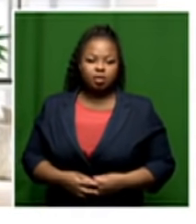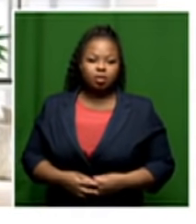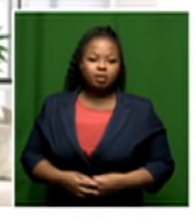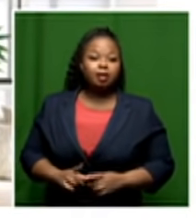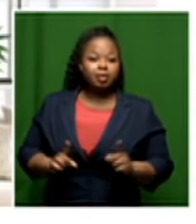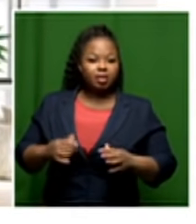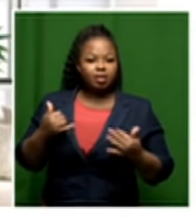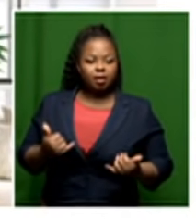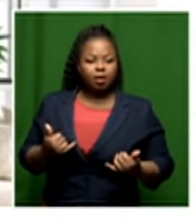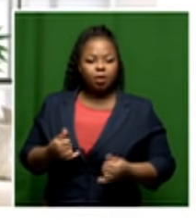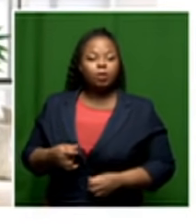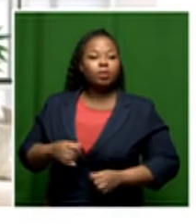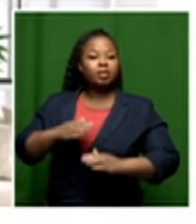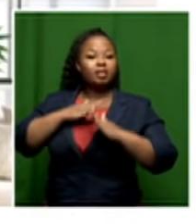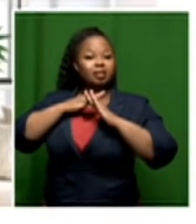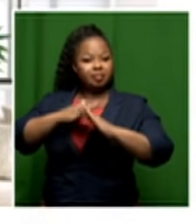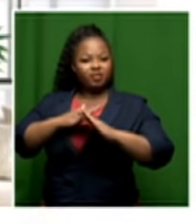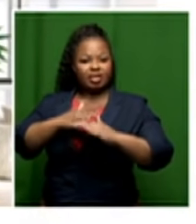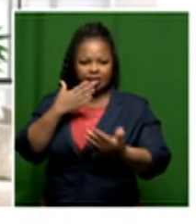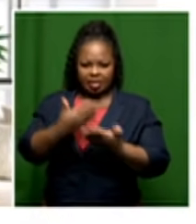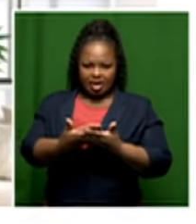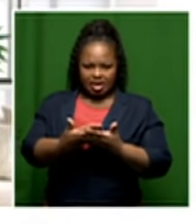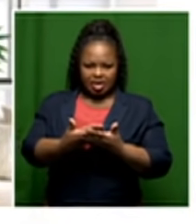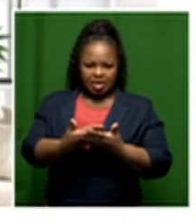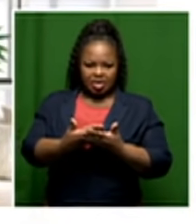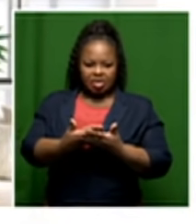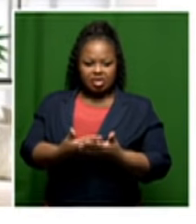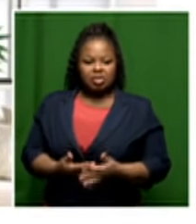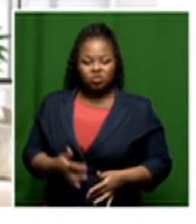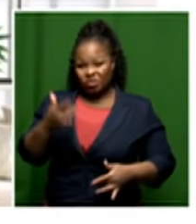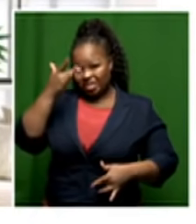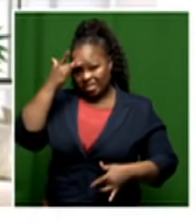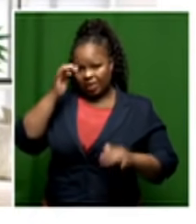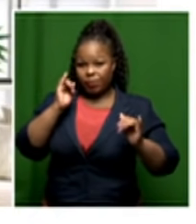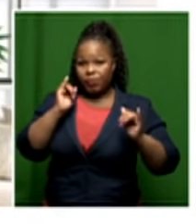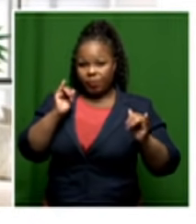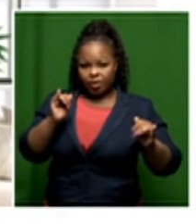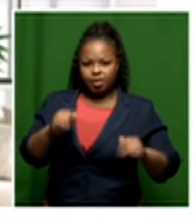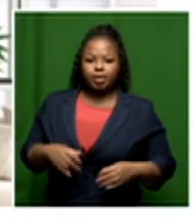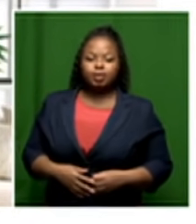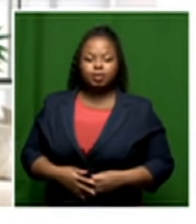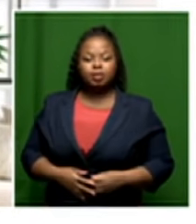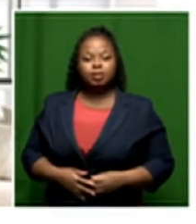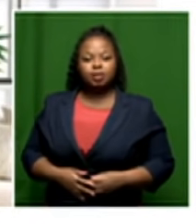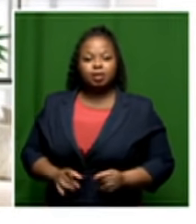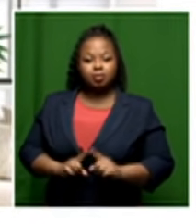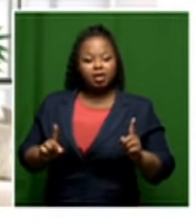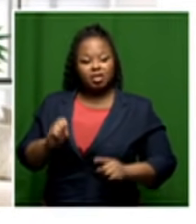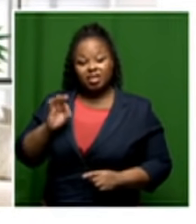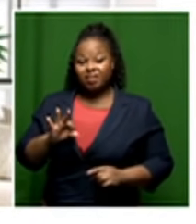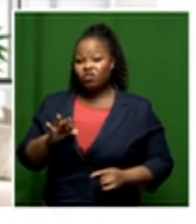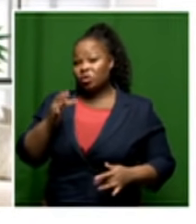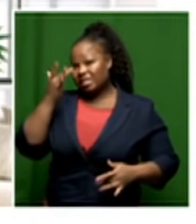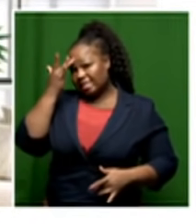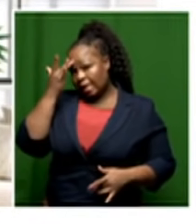vaccines, they prevent you from actually getting, the illness. okay? But if you do get the